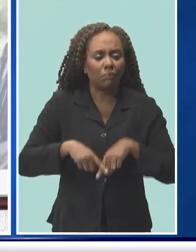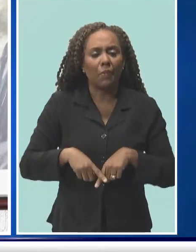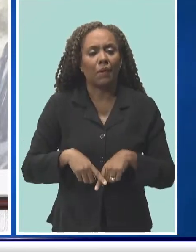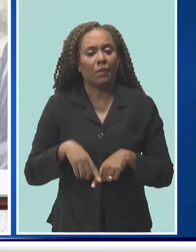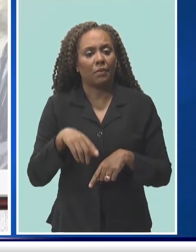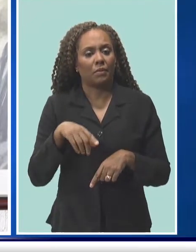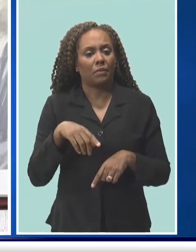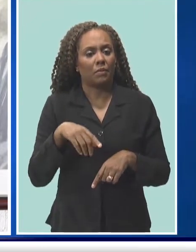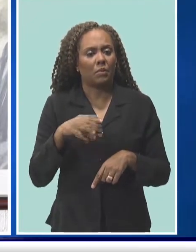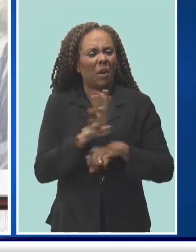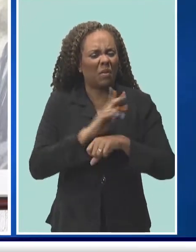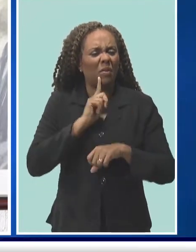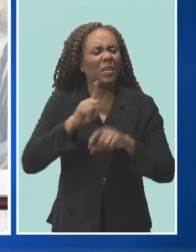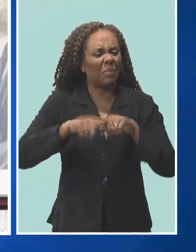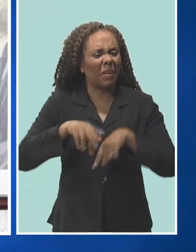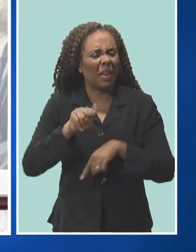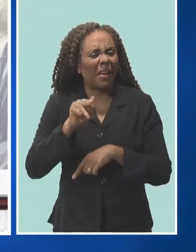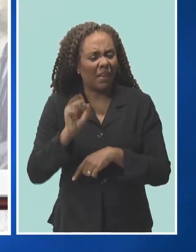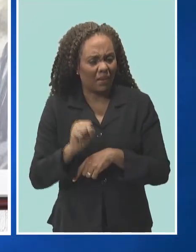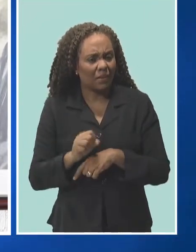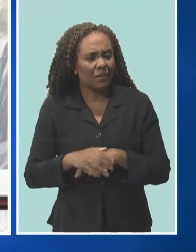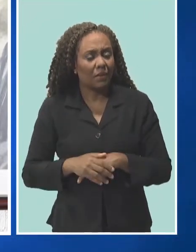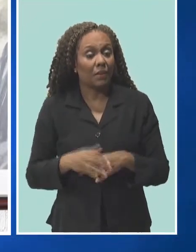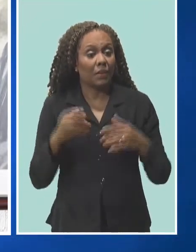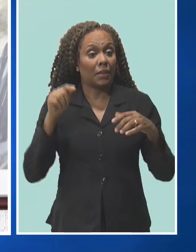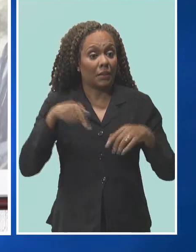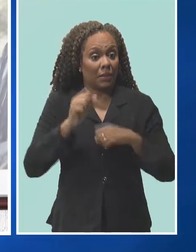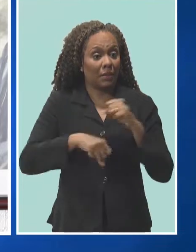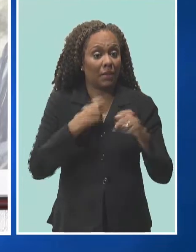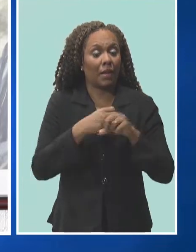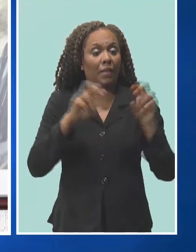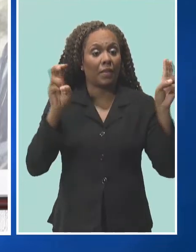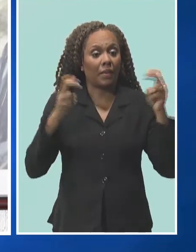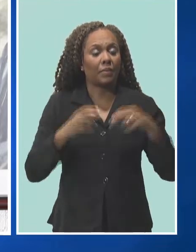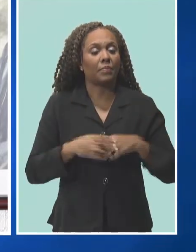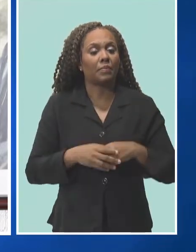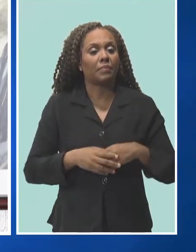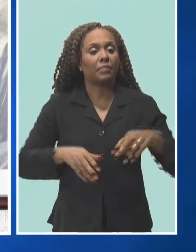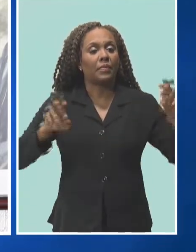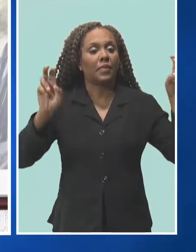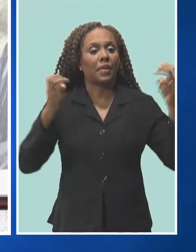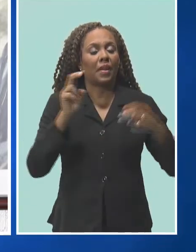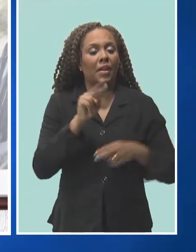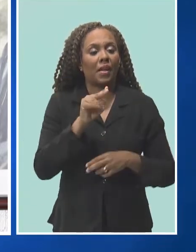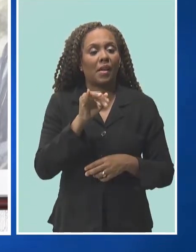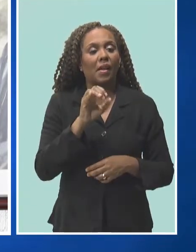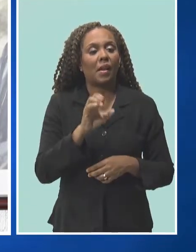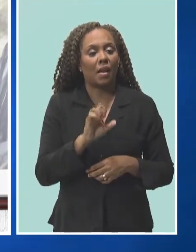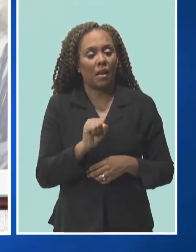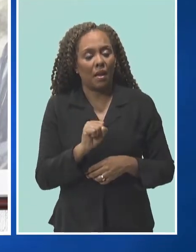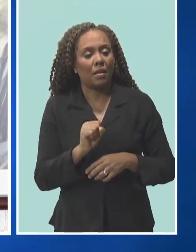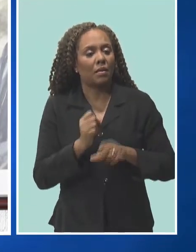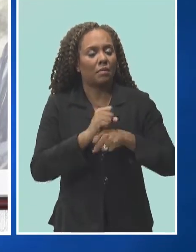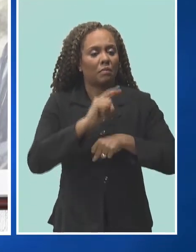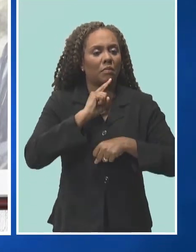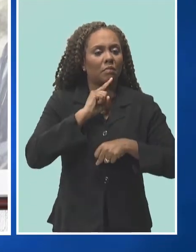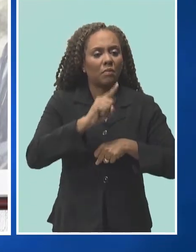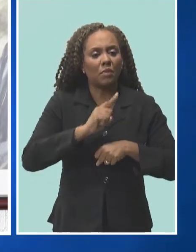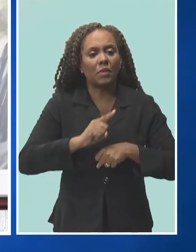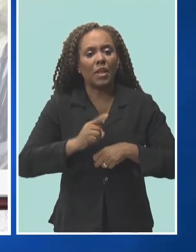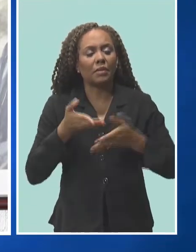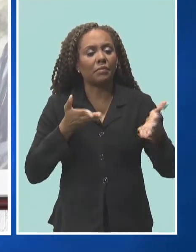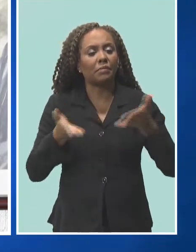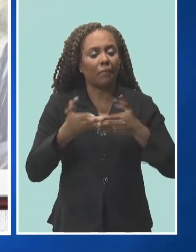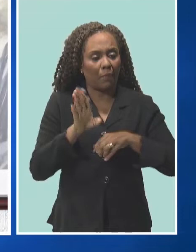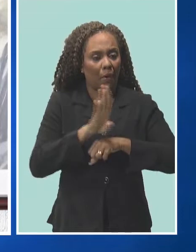line and reinforcement. This year's theme, NIS, the lifeline serving and securing the nation, aptly